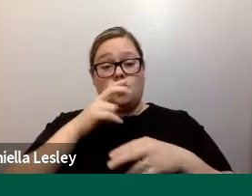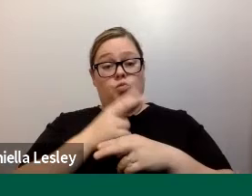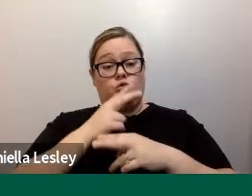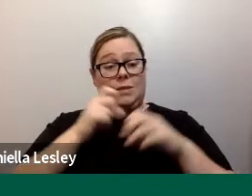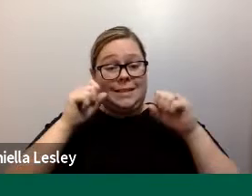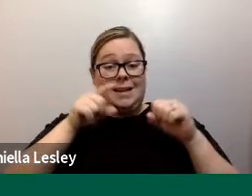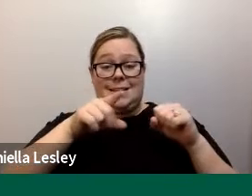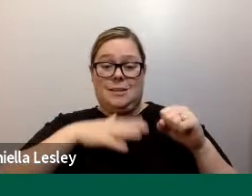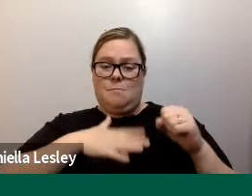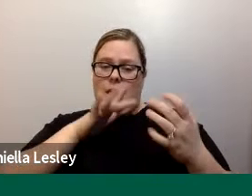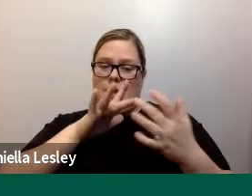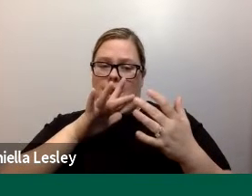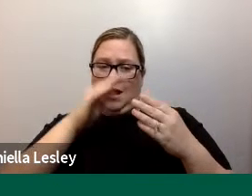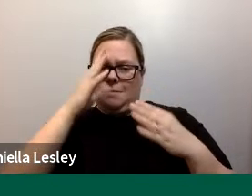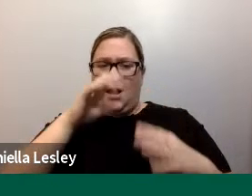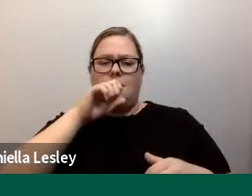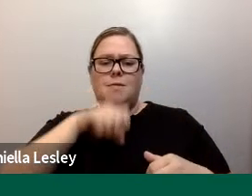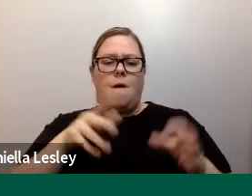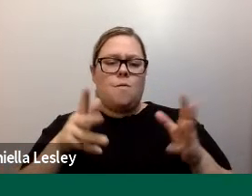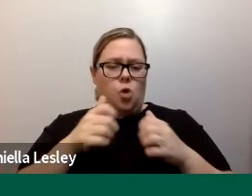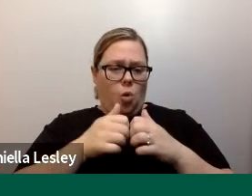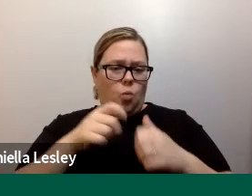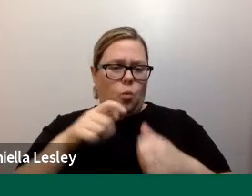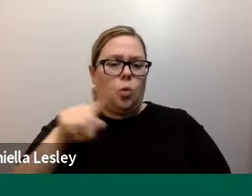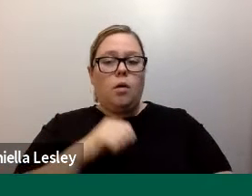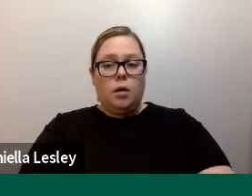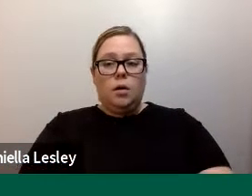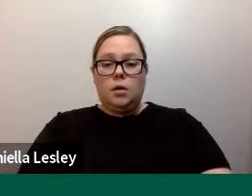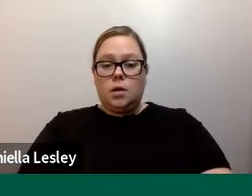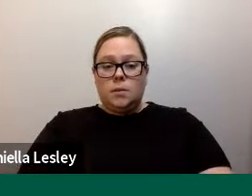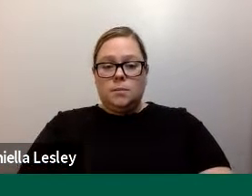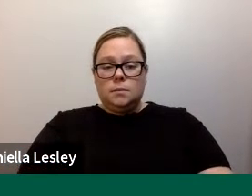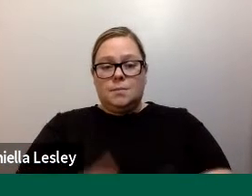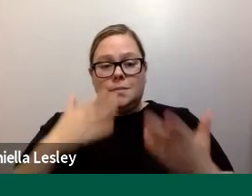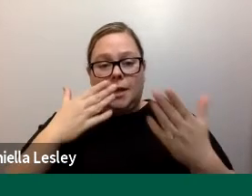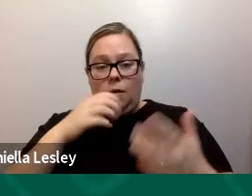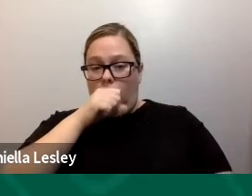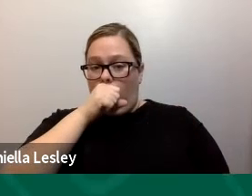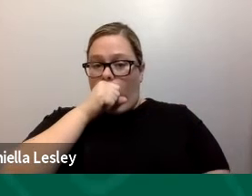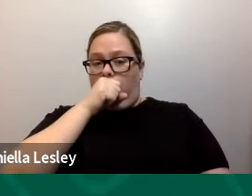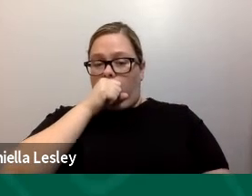my contact information. I would love to speak to you. Thank you.